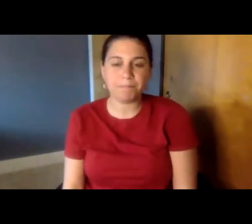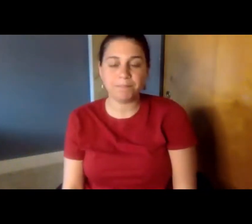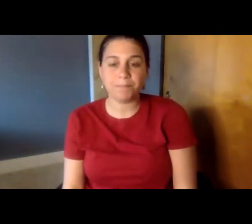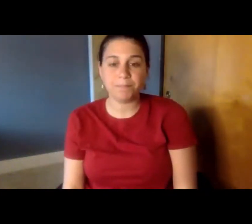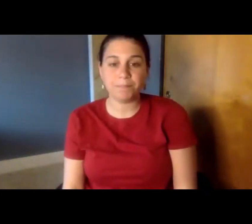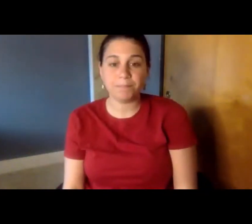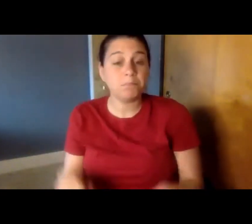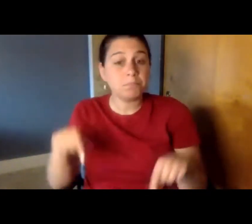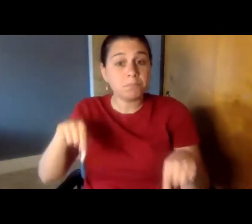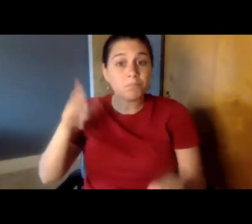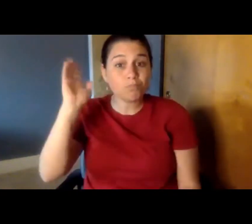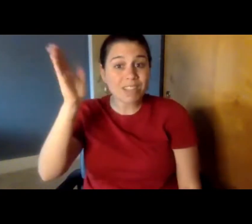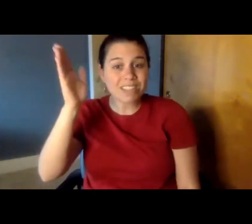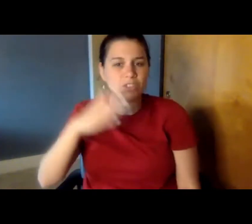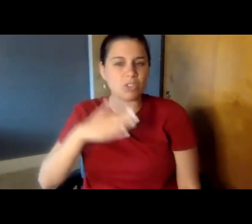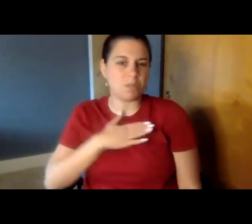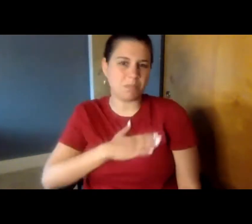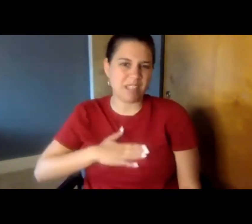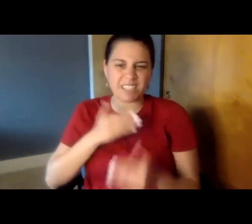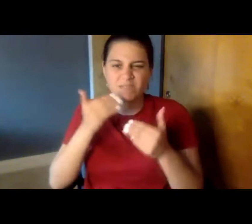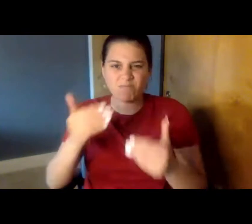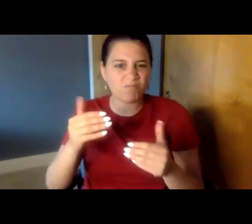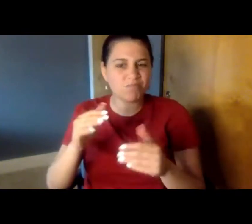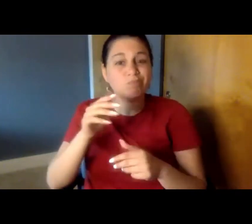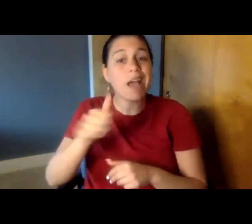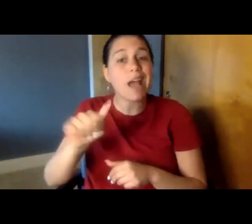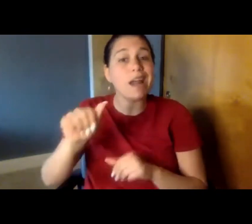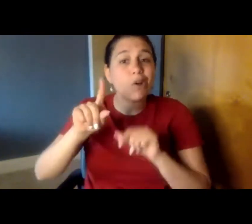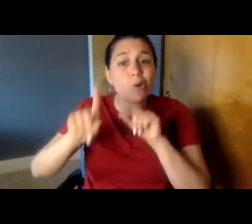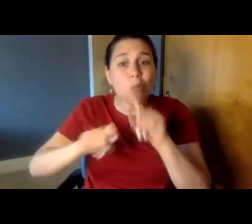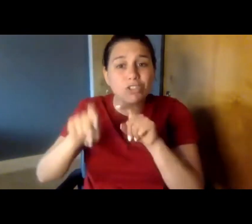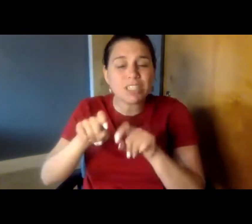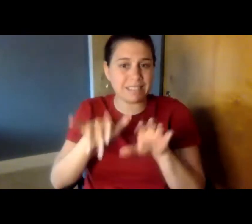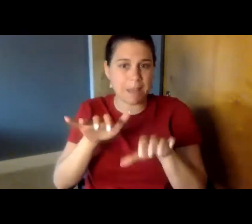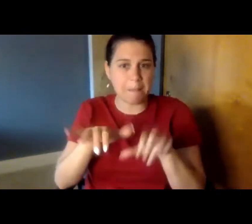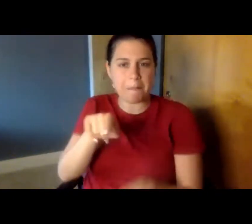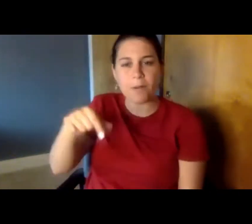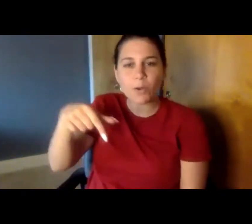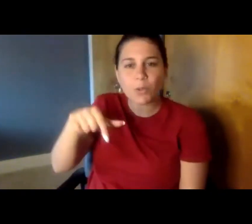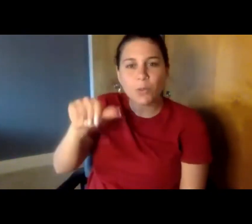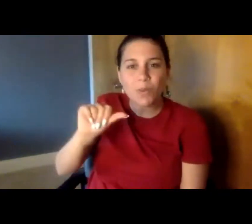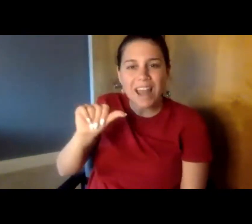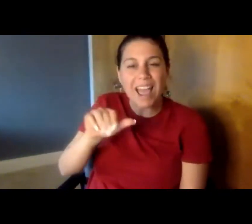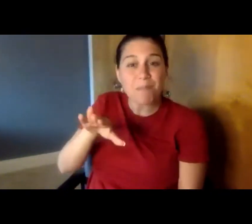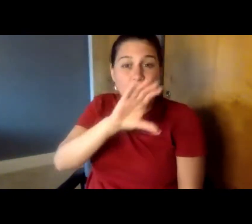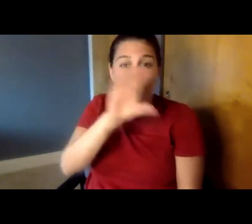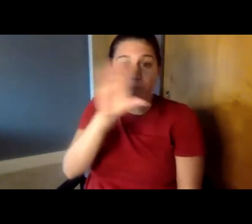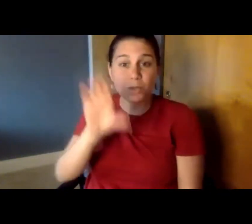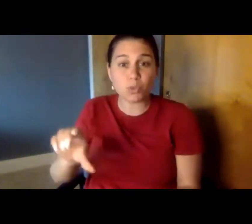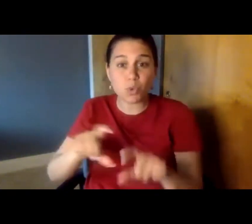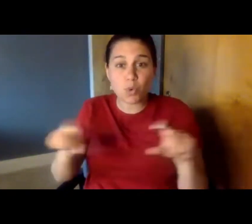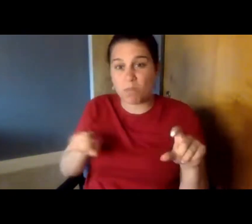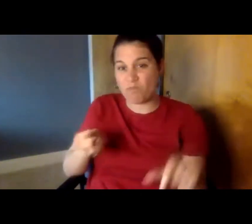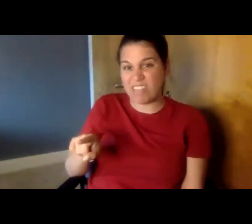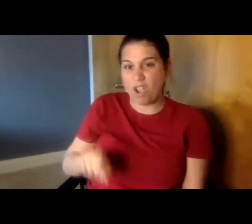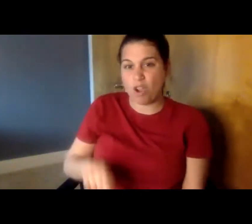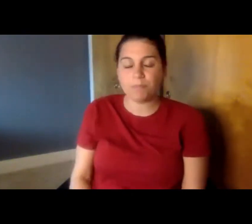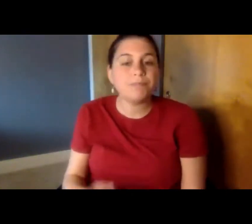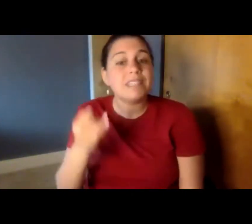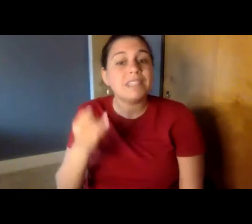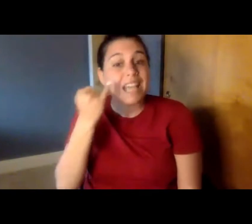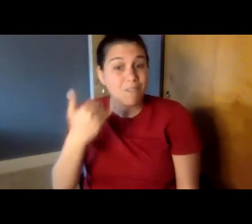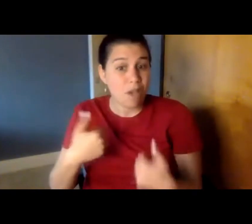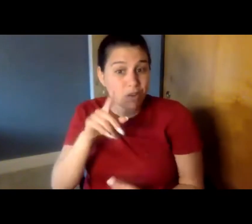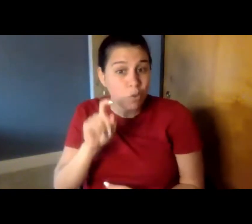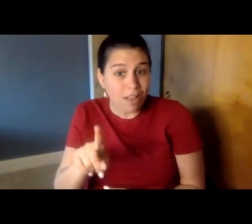our presentations, please feel free to enter any questions in the Q&A box located at the bottom of your screen. If you would like a